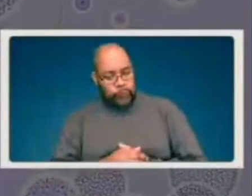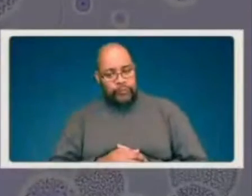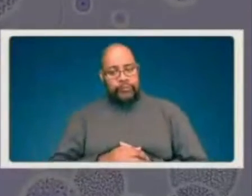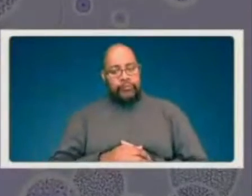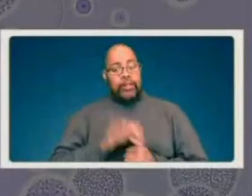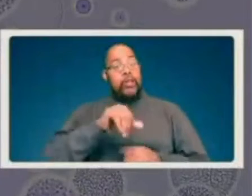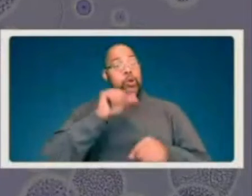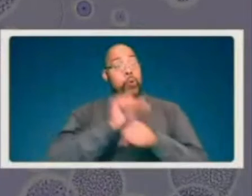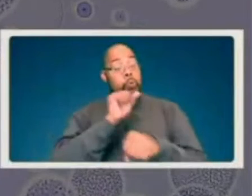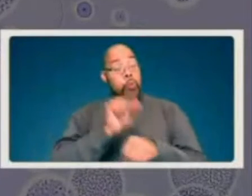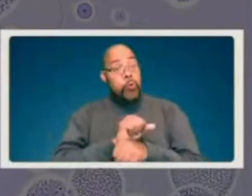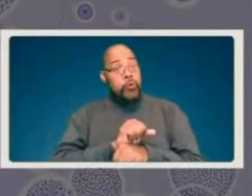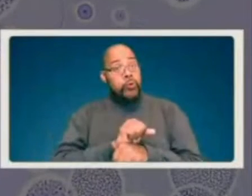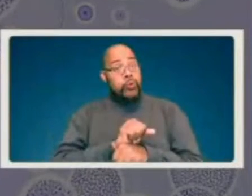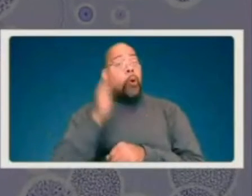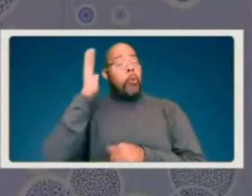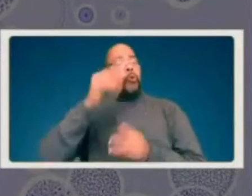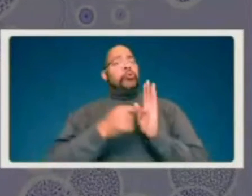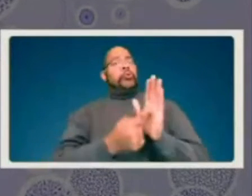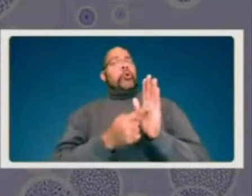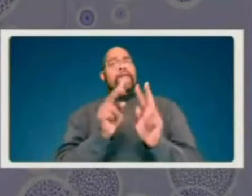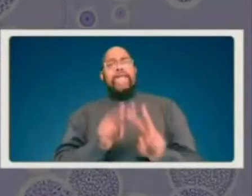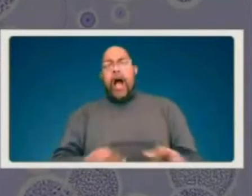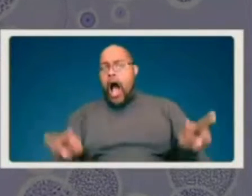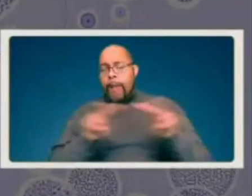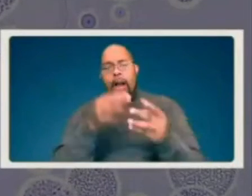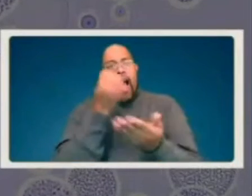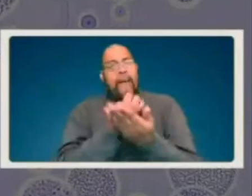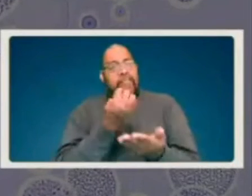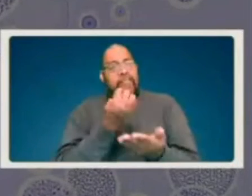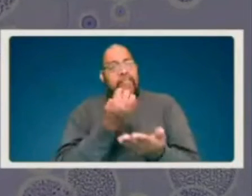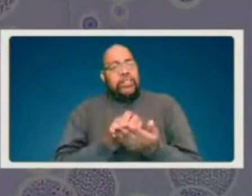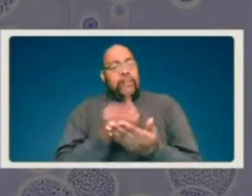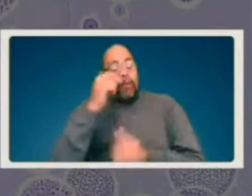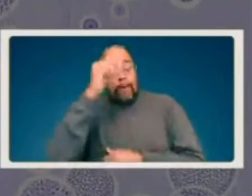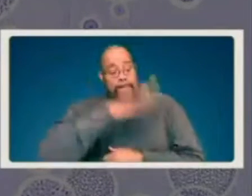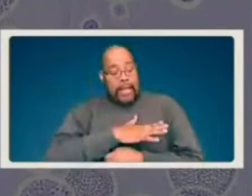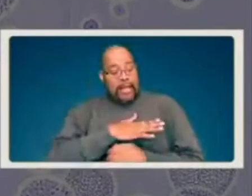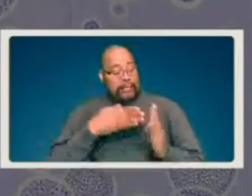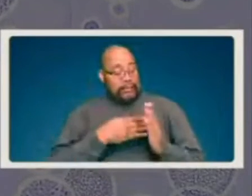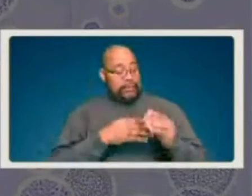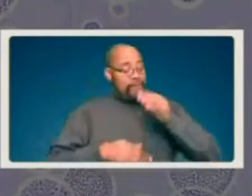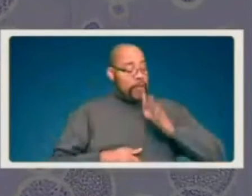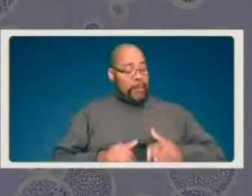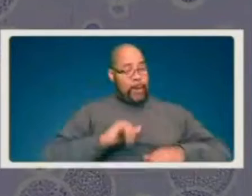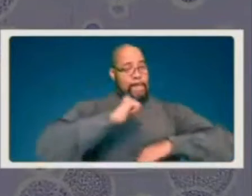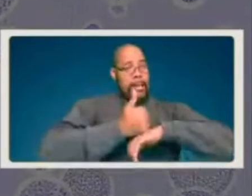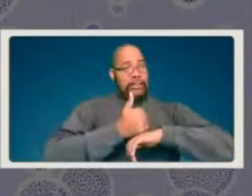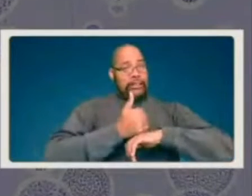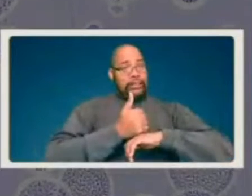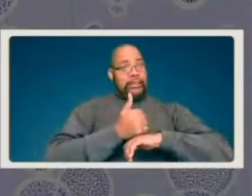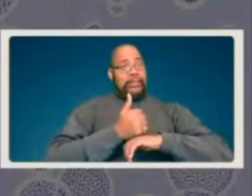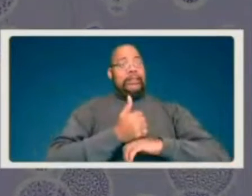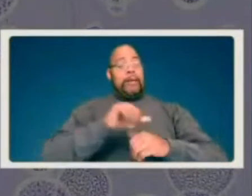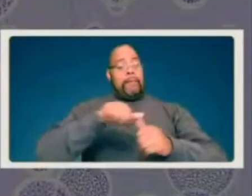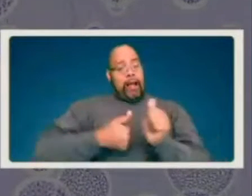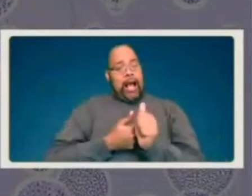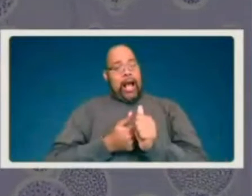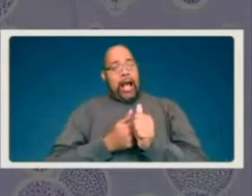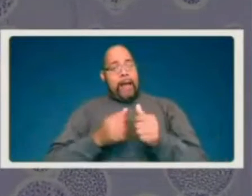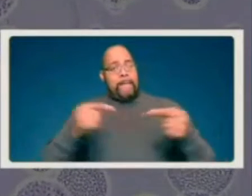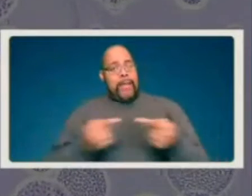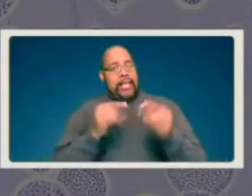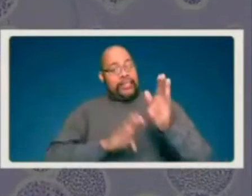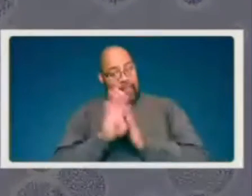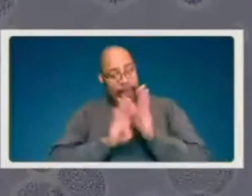see. This work will uncover valuable evidence for male versus female-based mechanisms